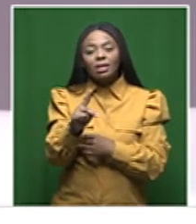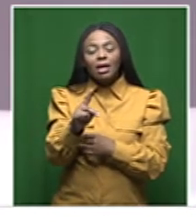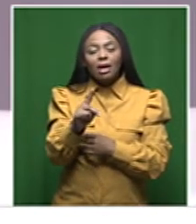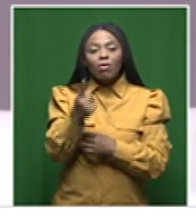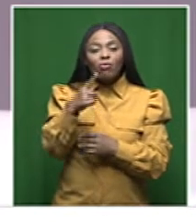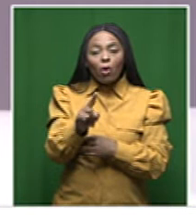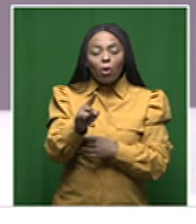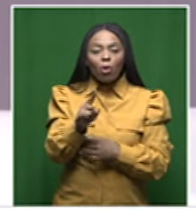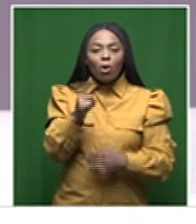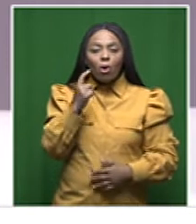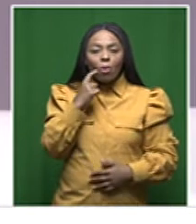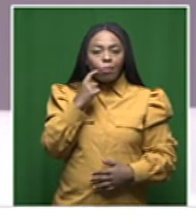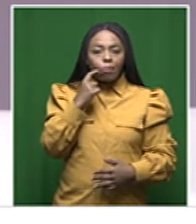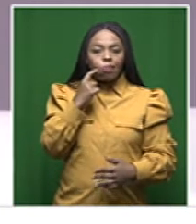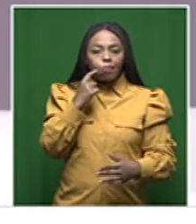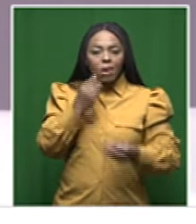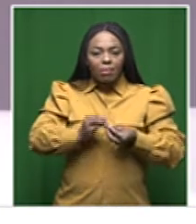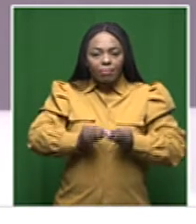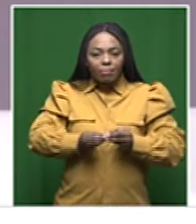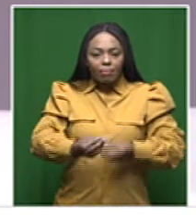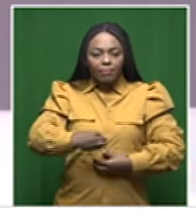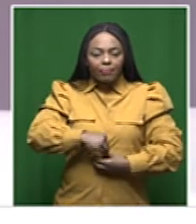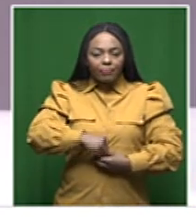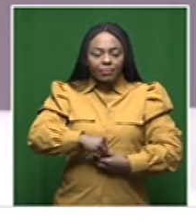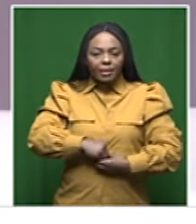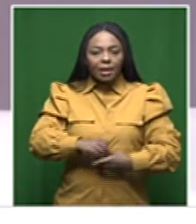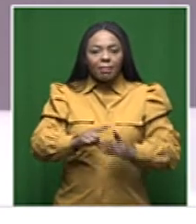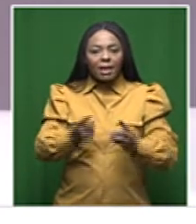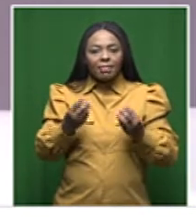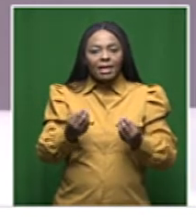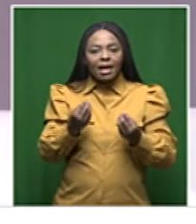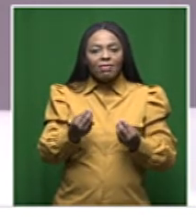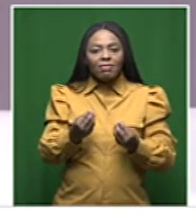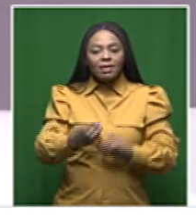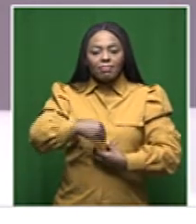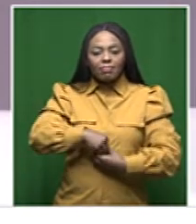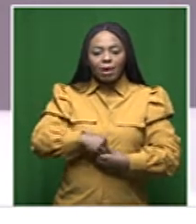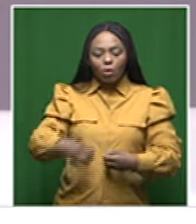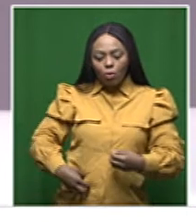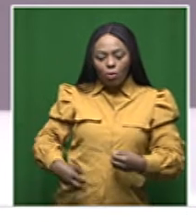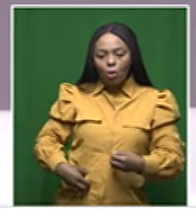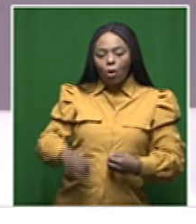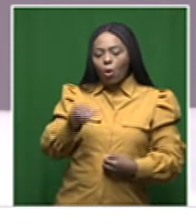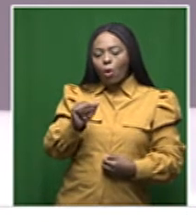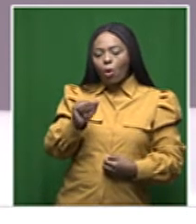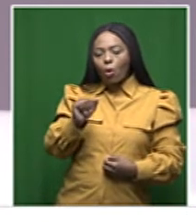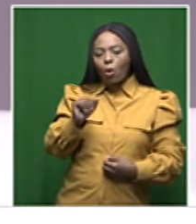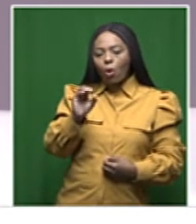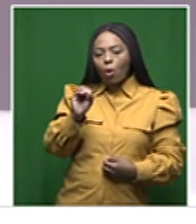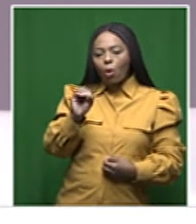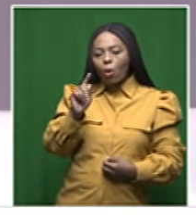And I later found out that I had an autoimmune disease called antiphospholipid